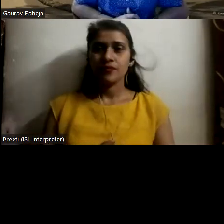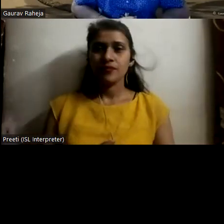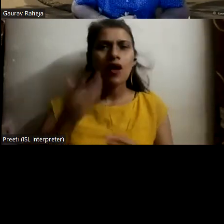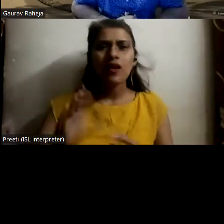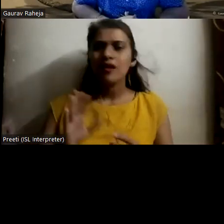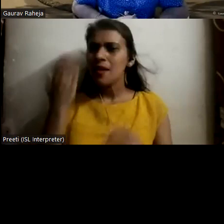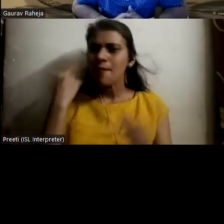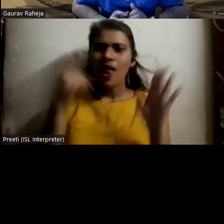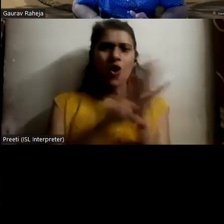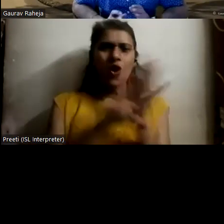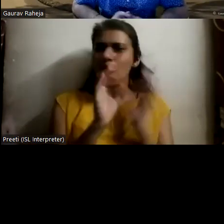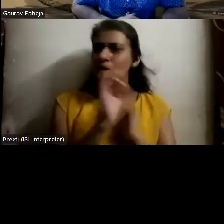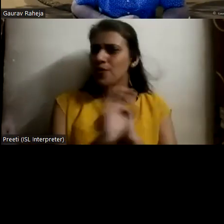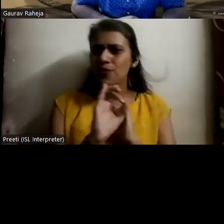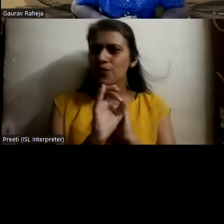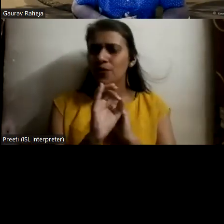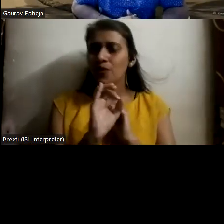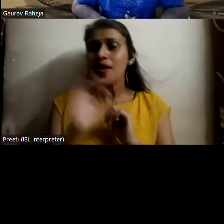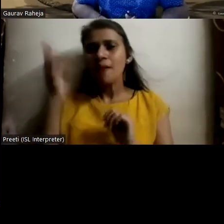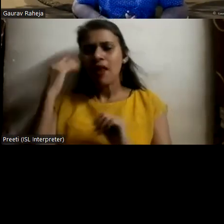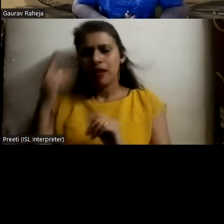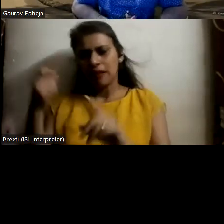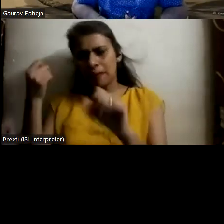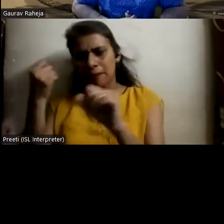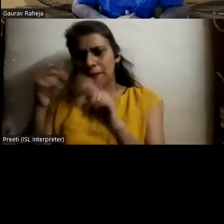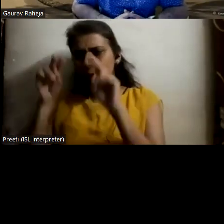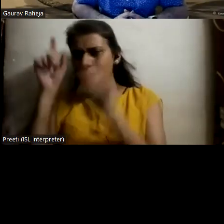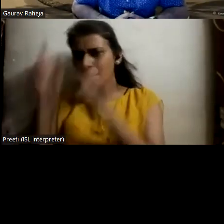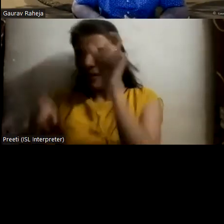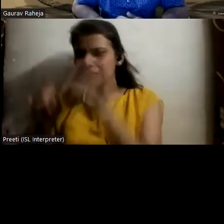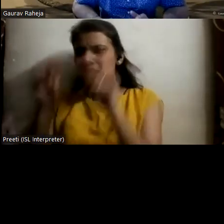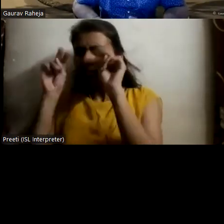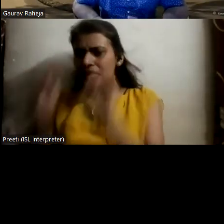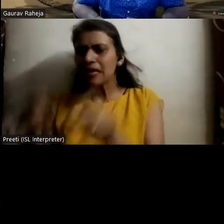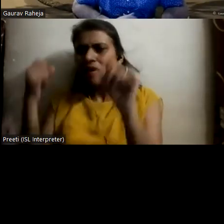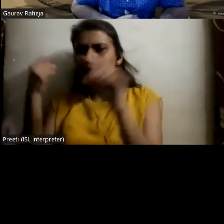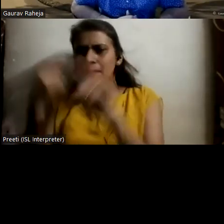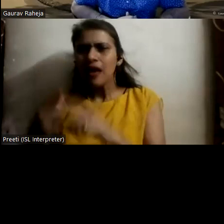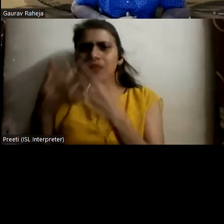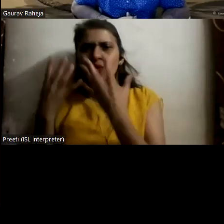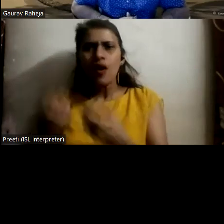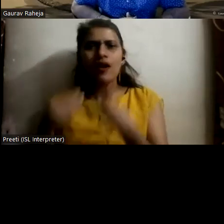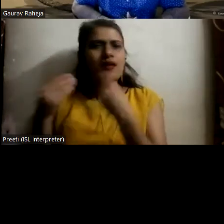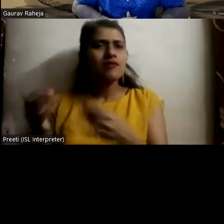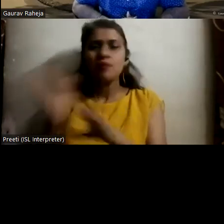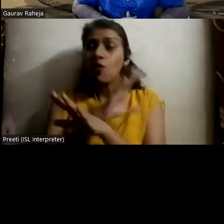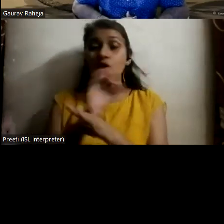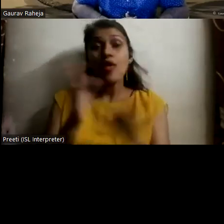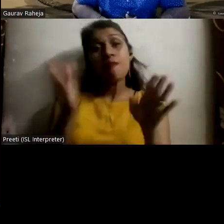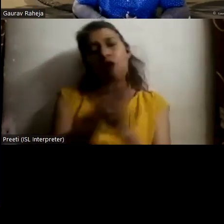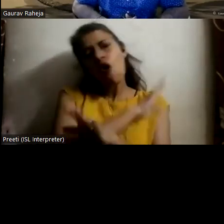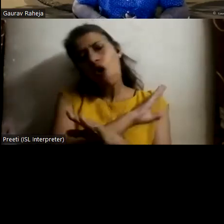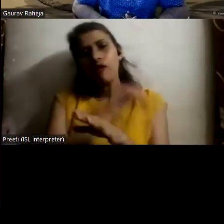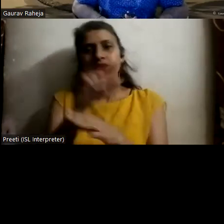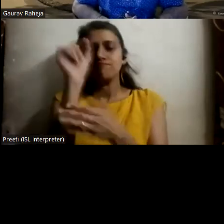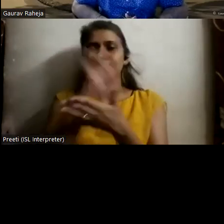as a law, he said that the problem is not how to wipe out all differences, but how to unite